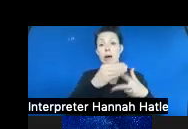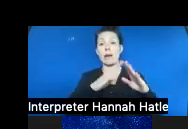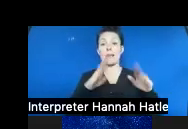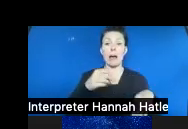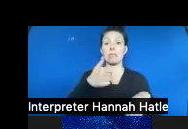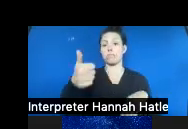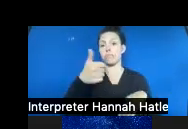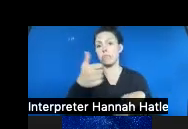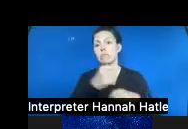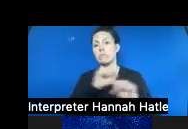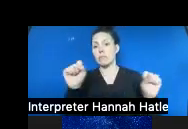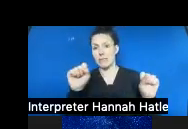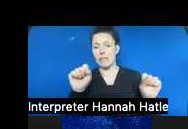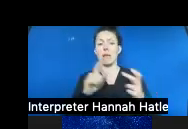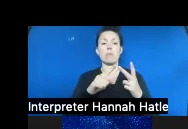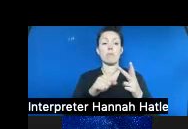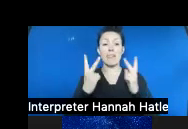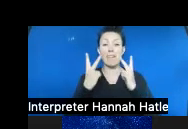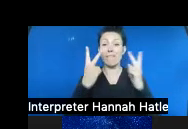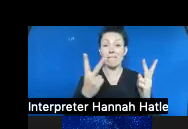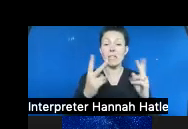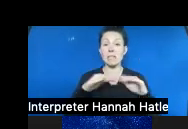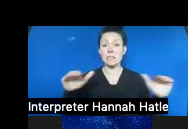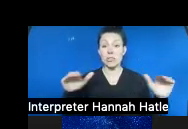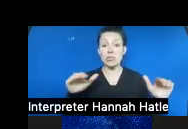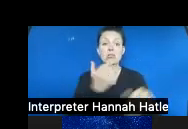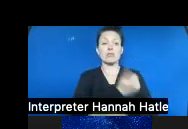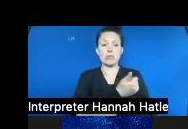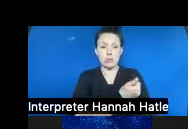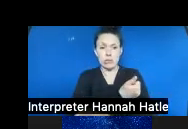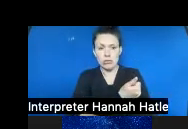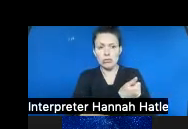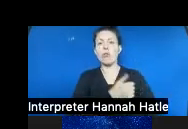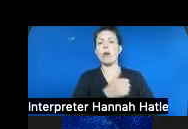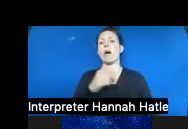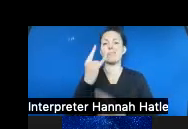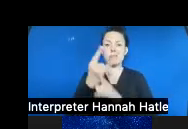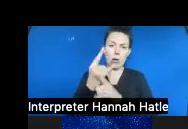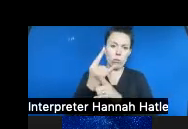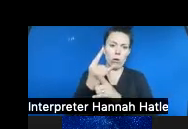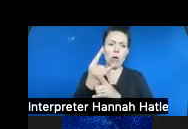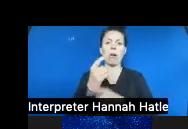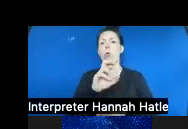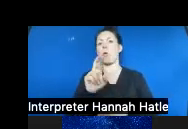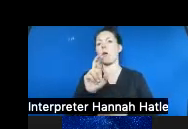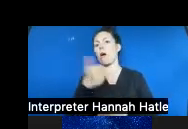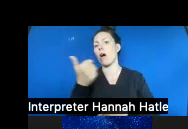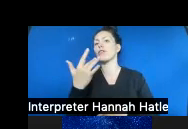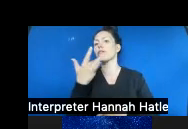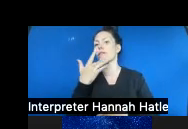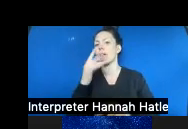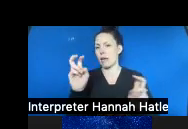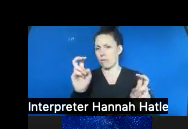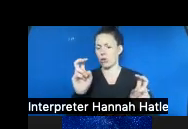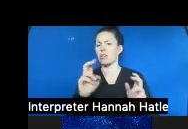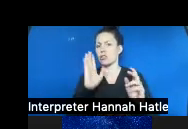safety, visiting children or family, and drugs, alcohol, and favors.